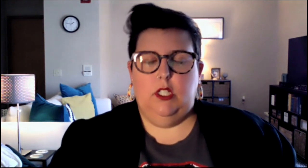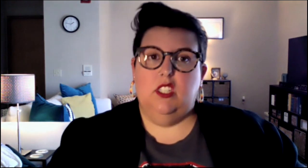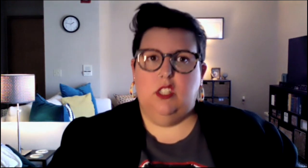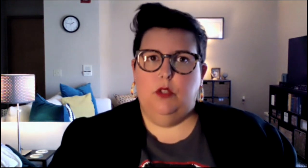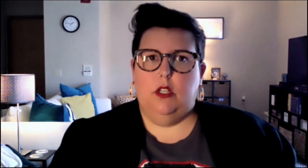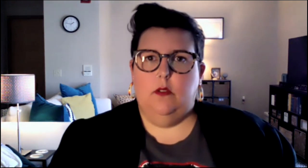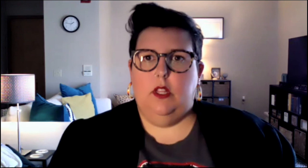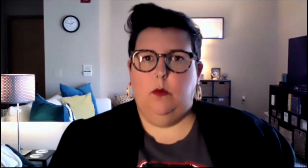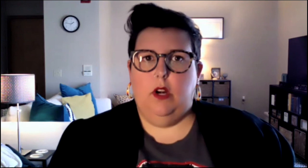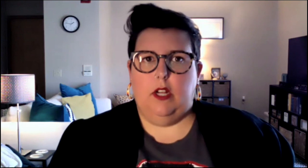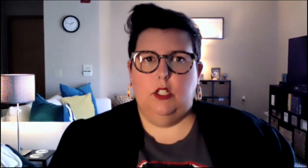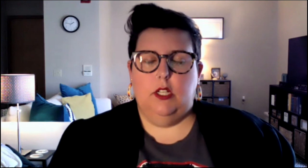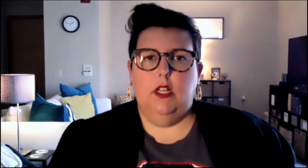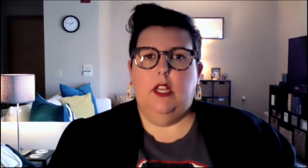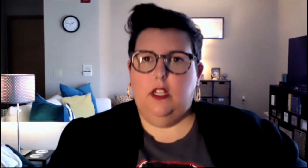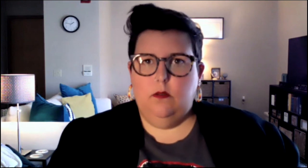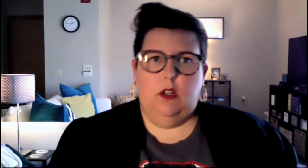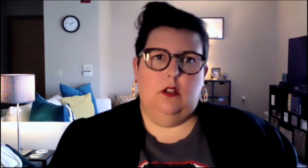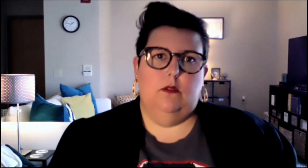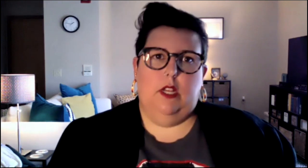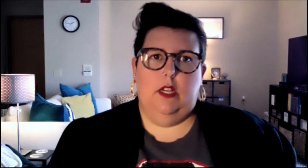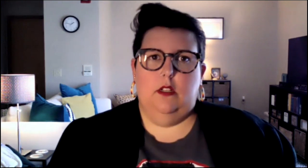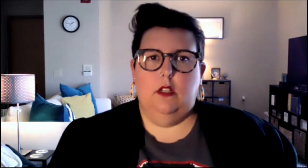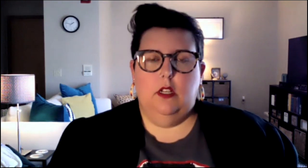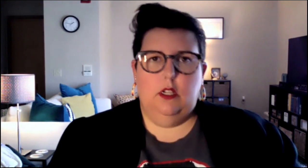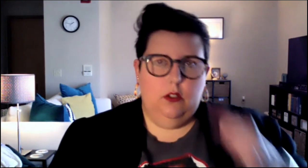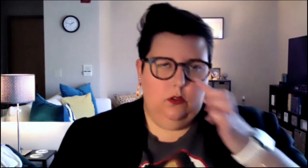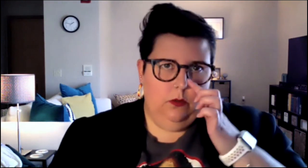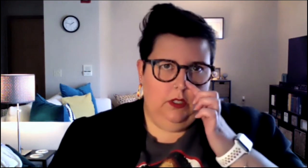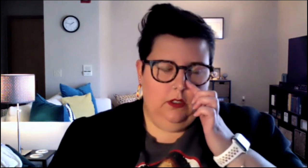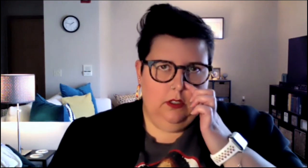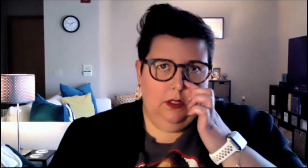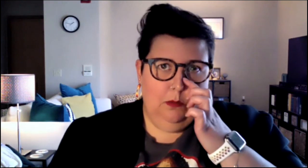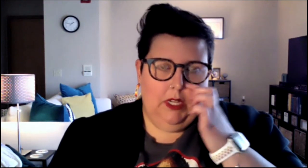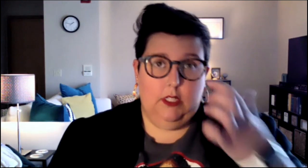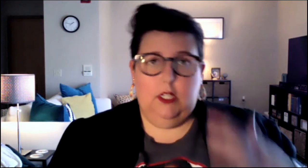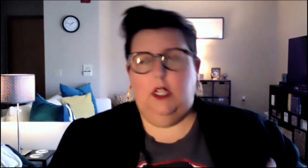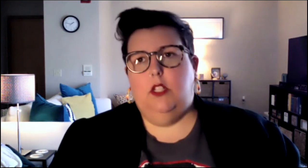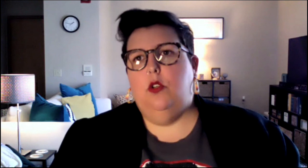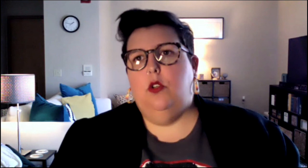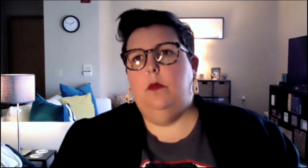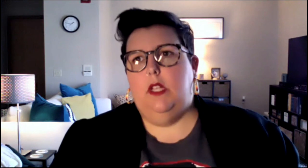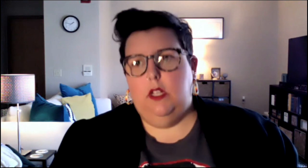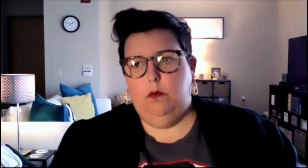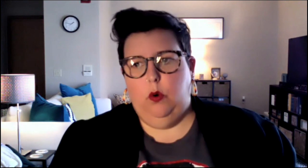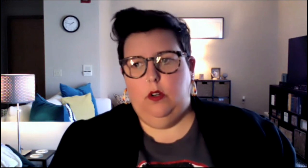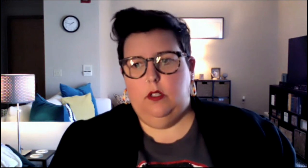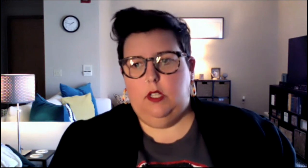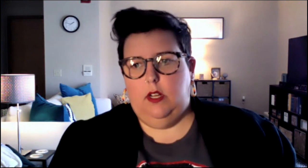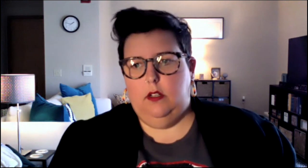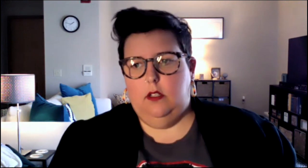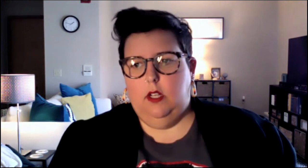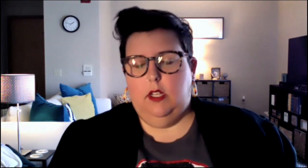like a subject of it, that we're actually involved. And, you know, that's like extremely